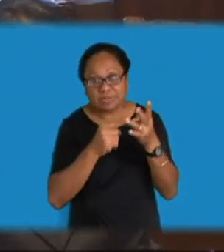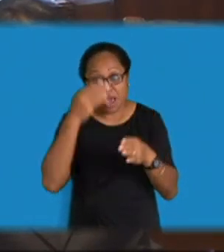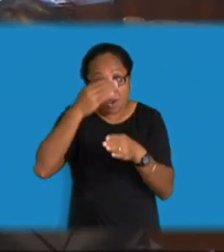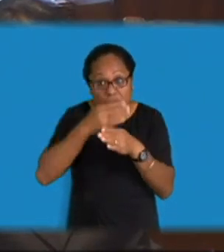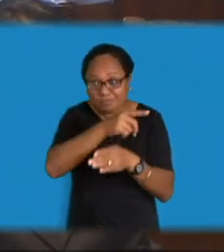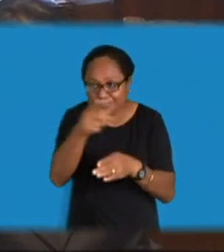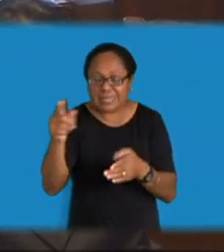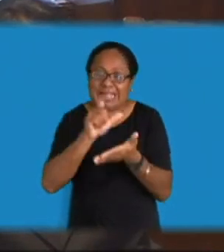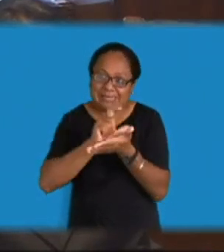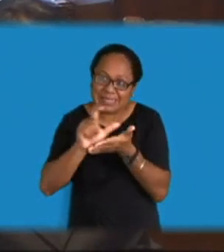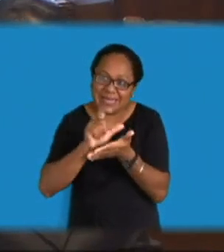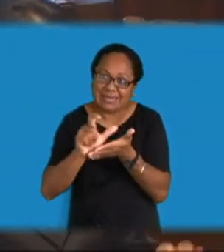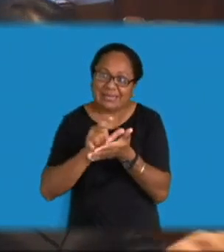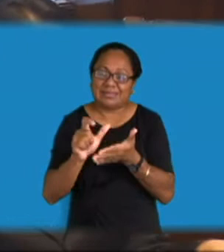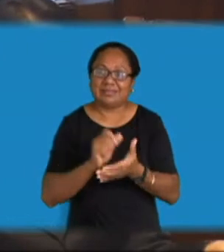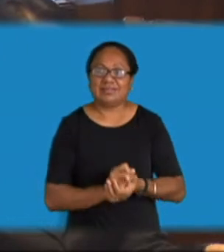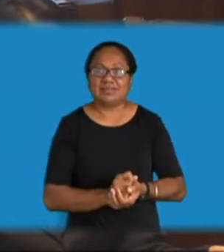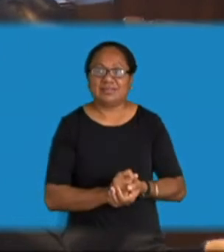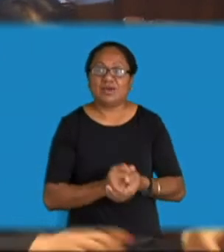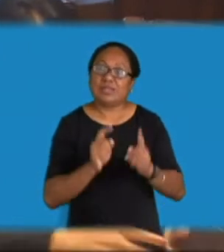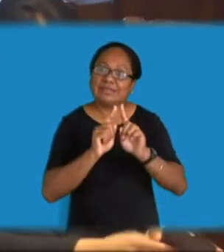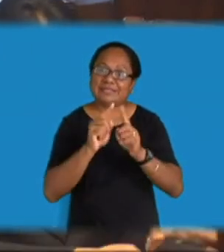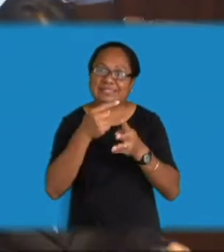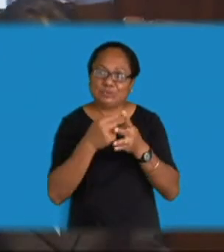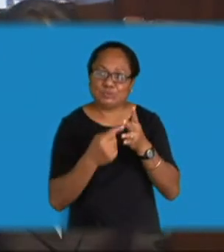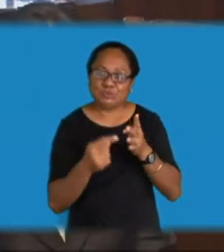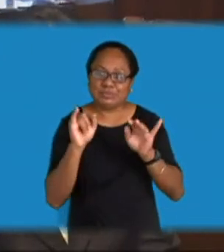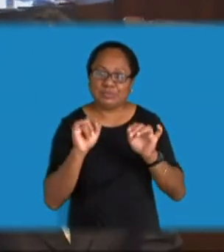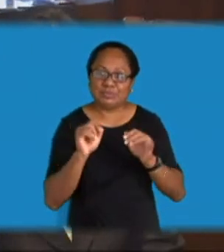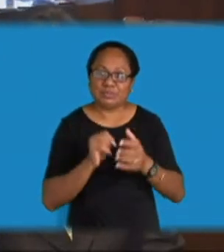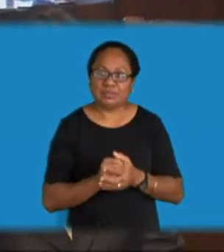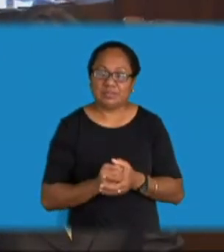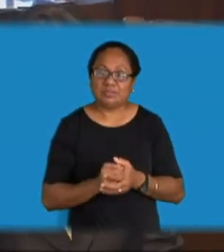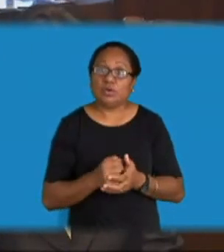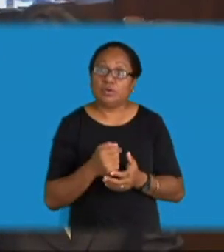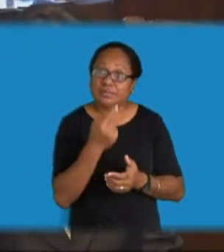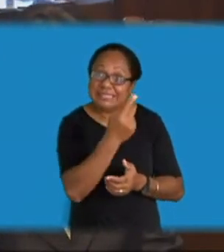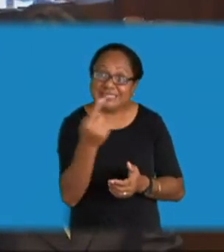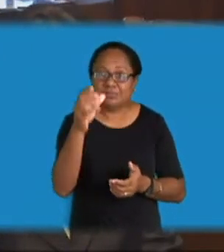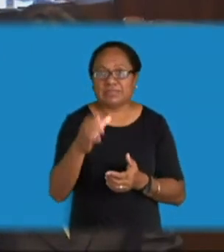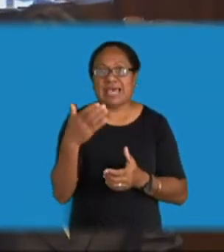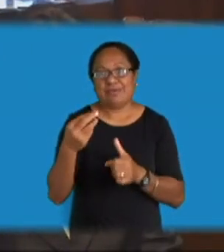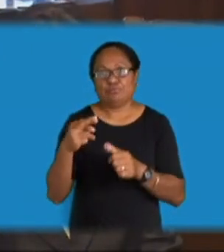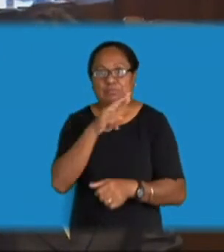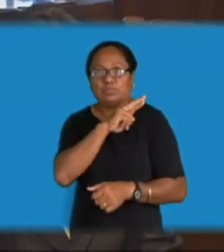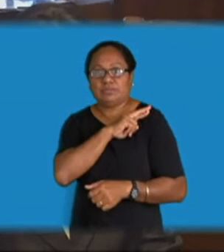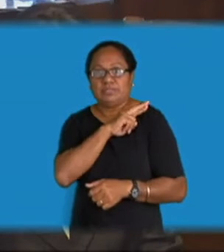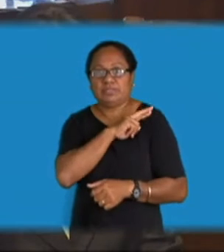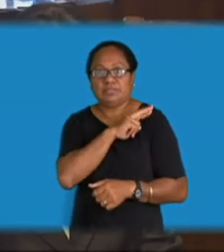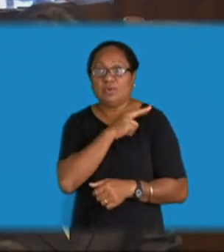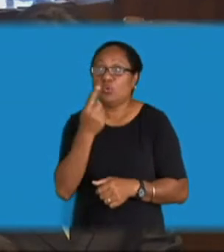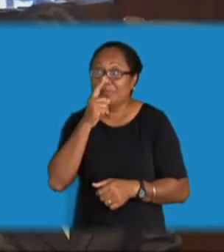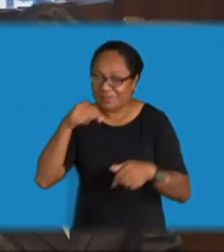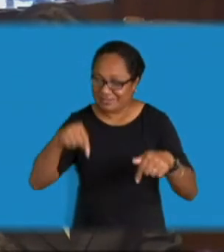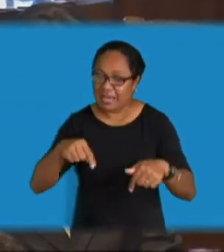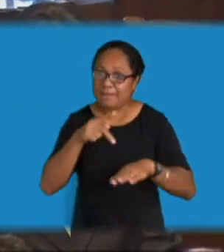clarifies all those issues. Madam Speaker, each person has a responsibility, especially those in this House, to